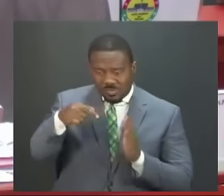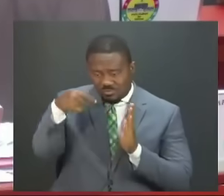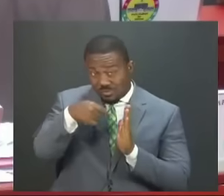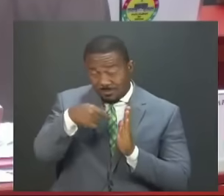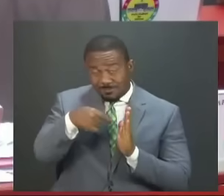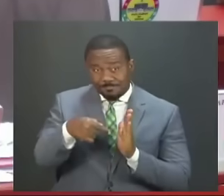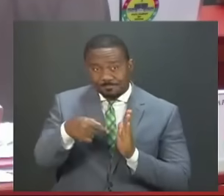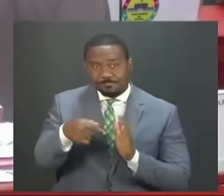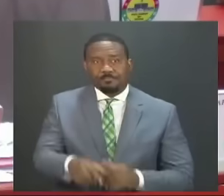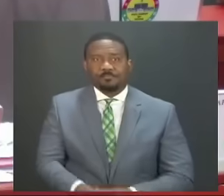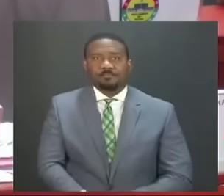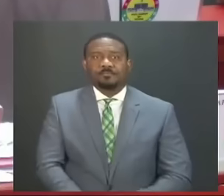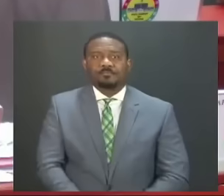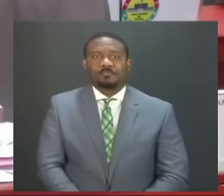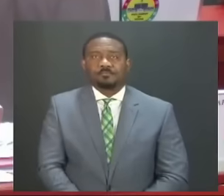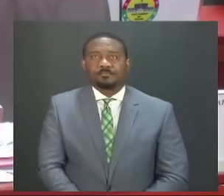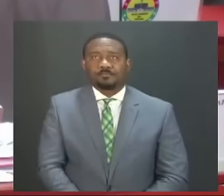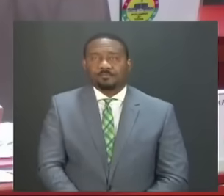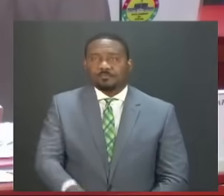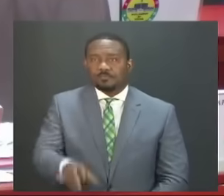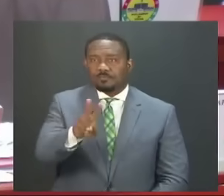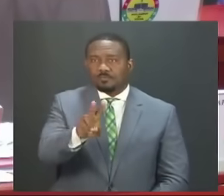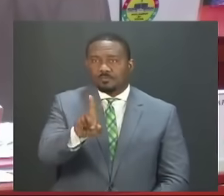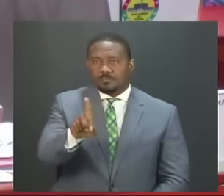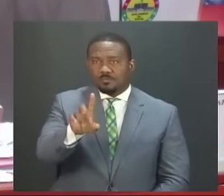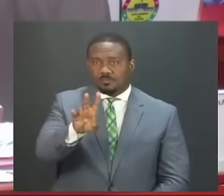First, Order 2172